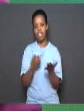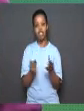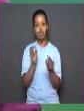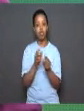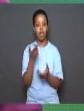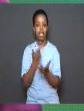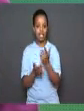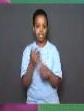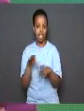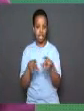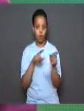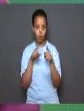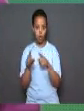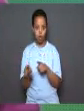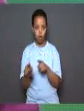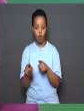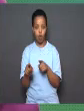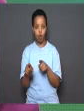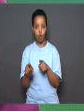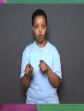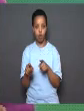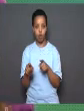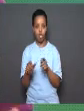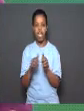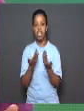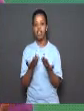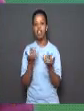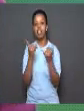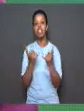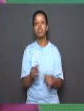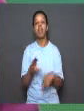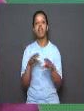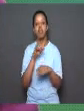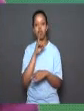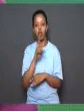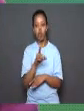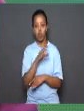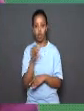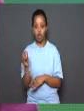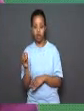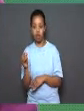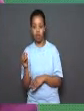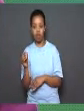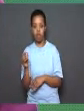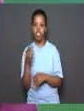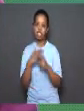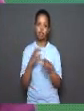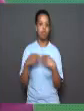also discussed the ways in which they are classified and